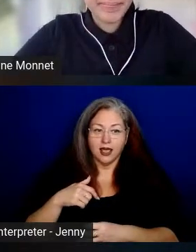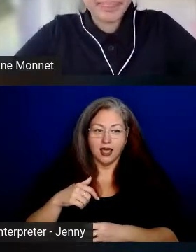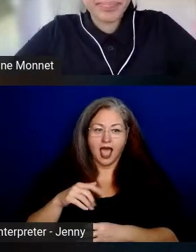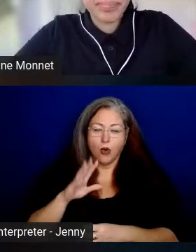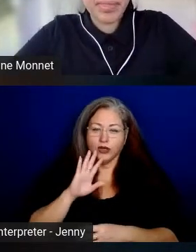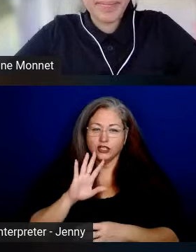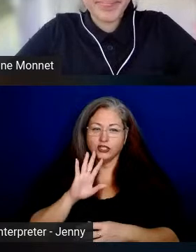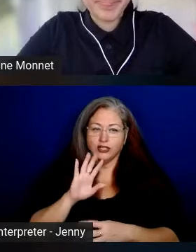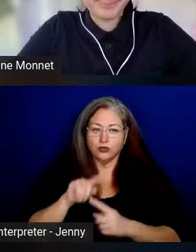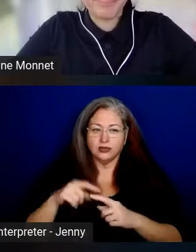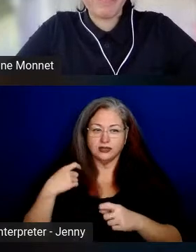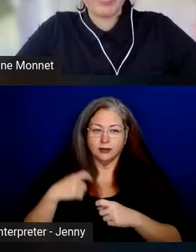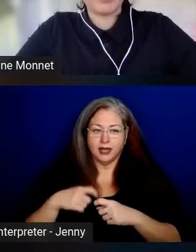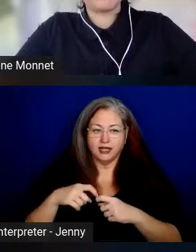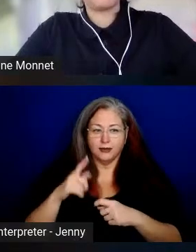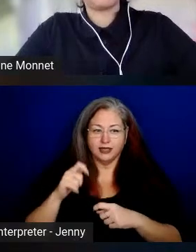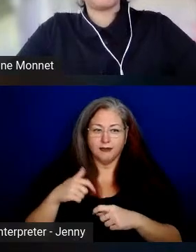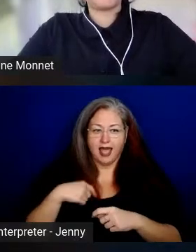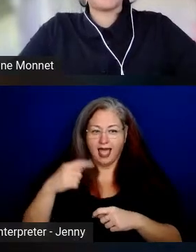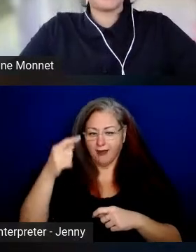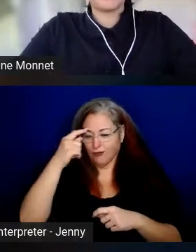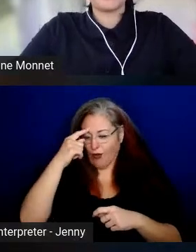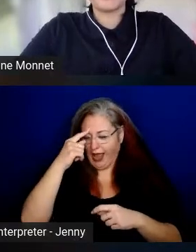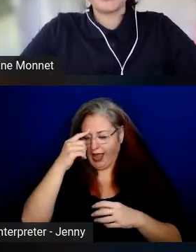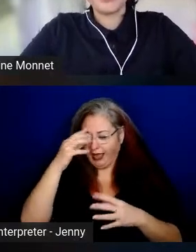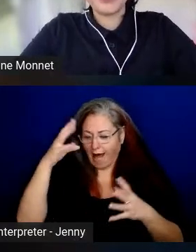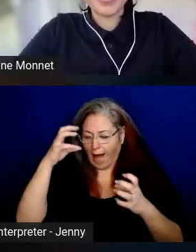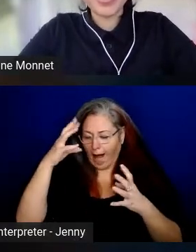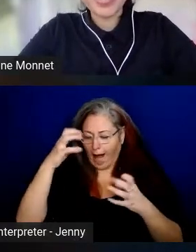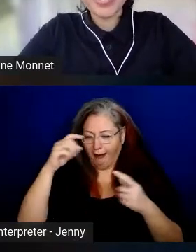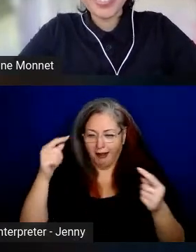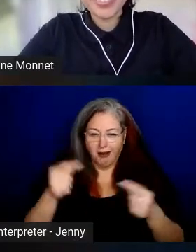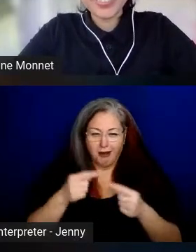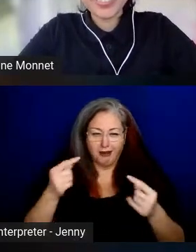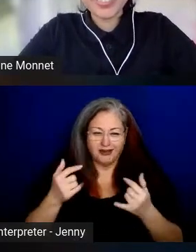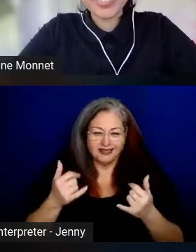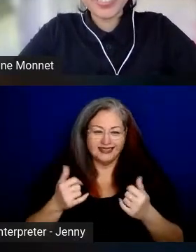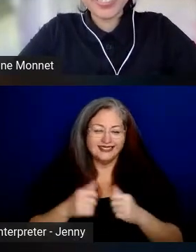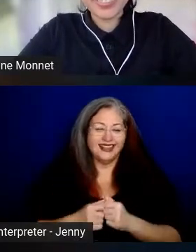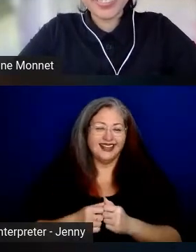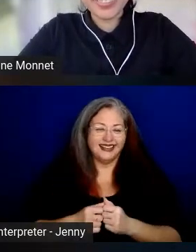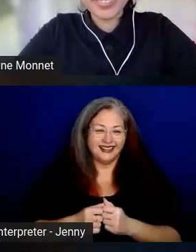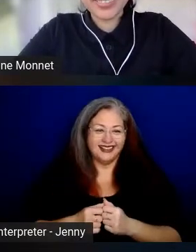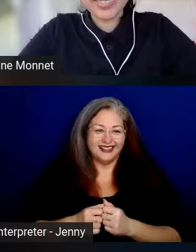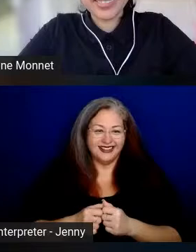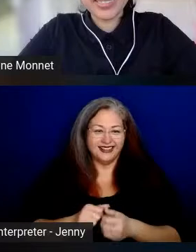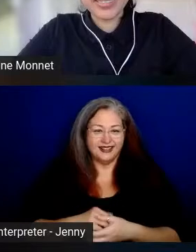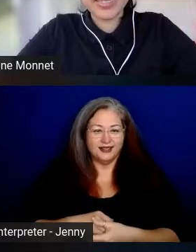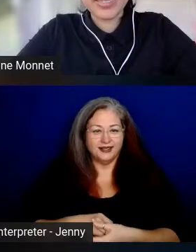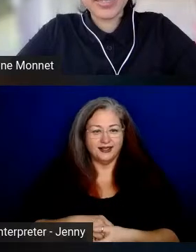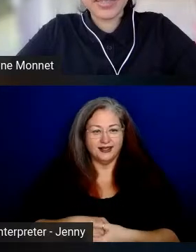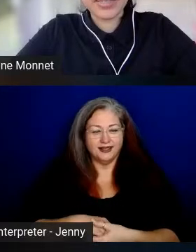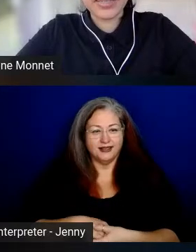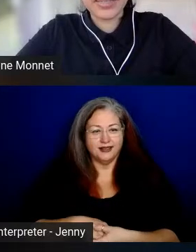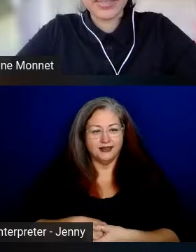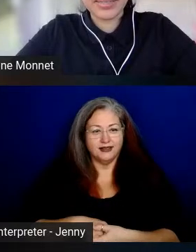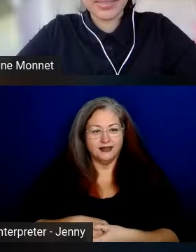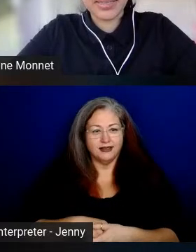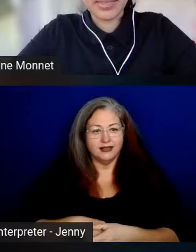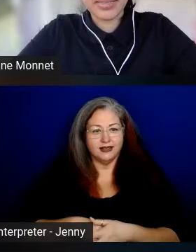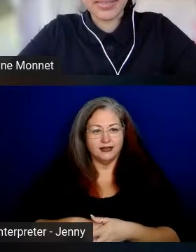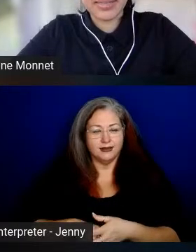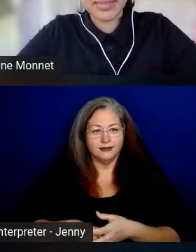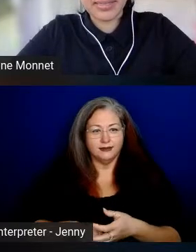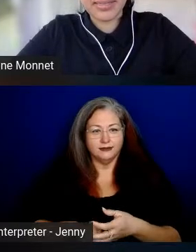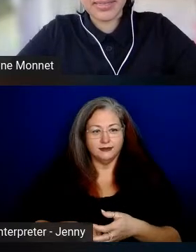Spanish because my brain hurts. I understand. Problema. Sí, bueno,